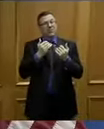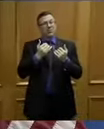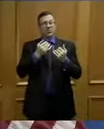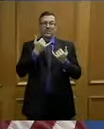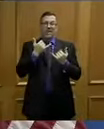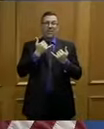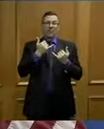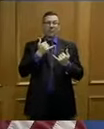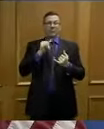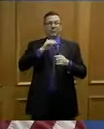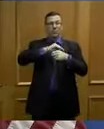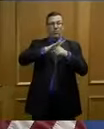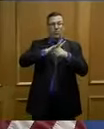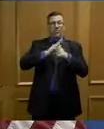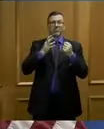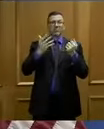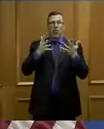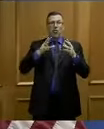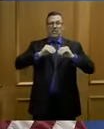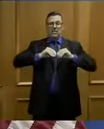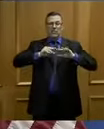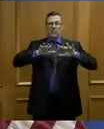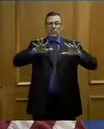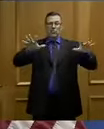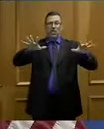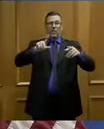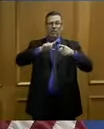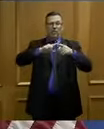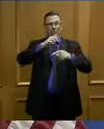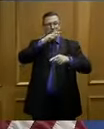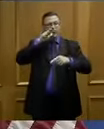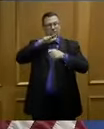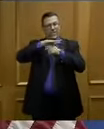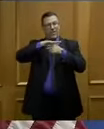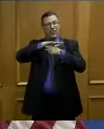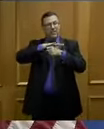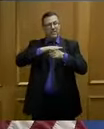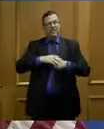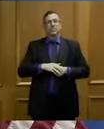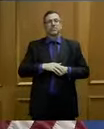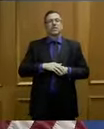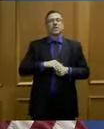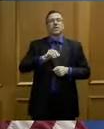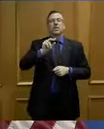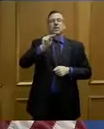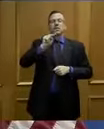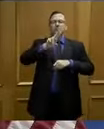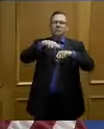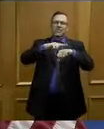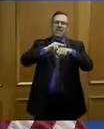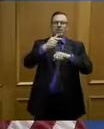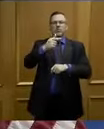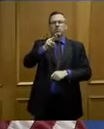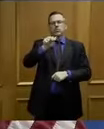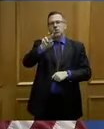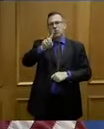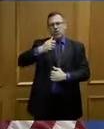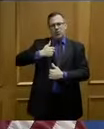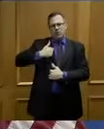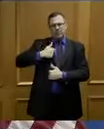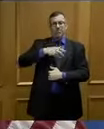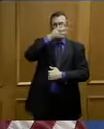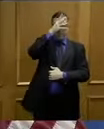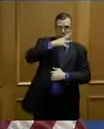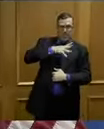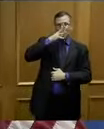our rural counties. And a couple things about these guardsmen and women, these men and women that serve in the Guard. Many of